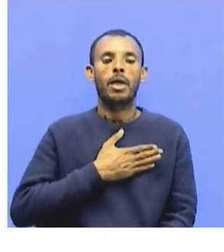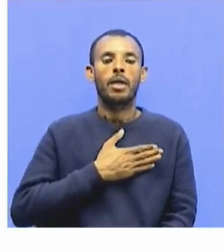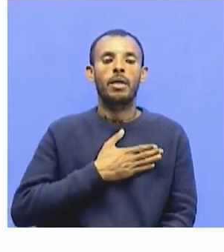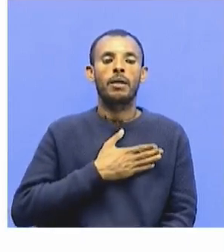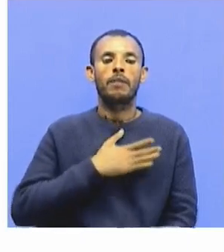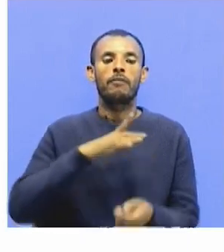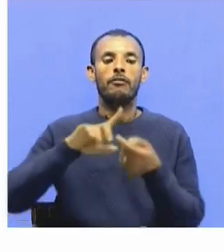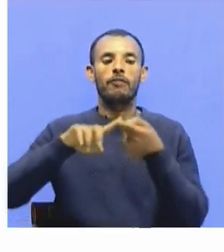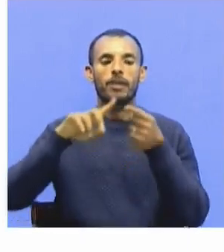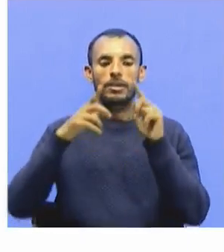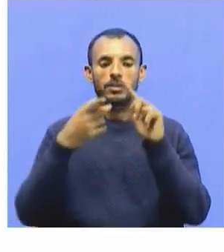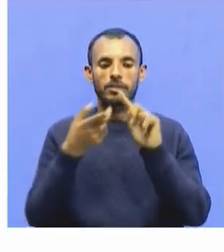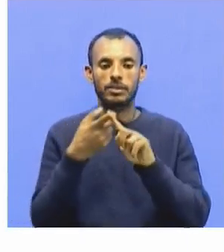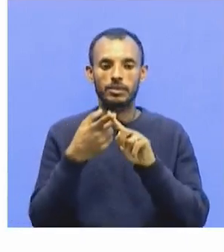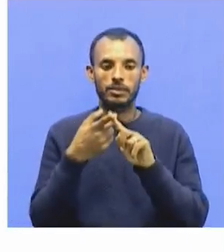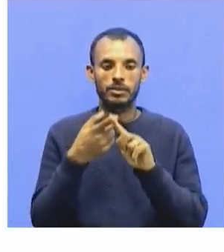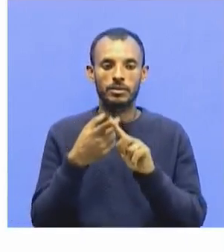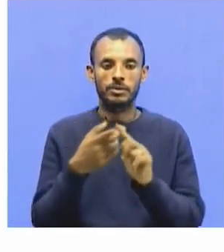friends